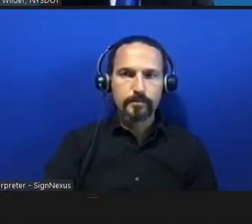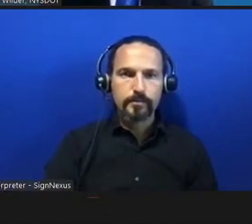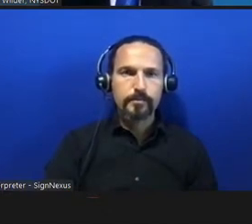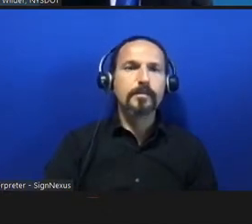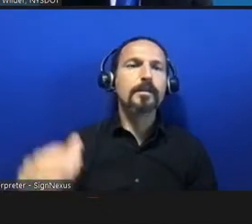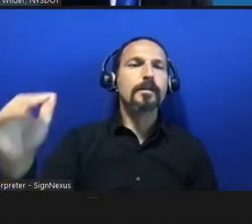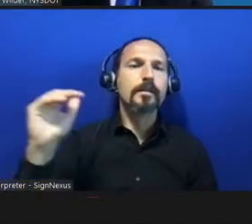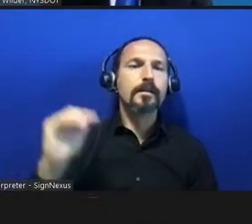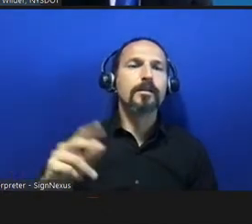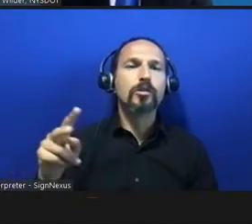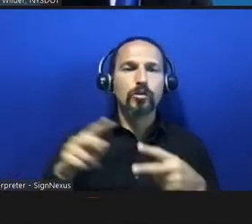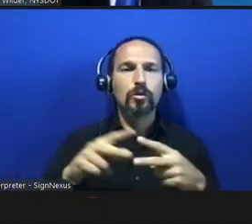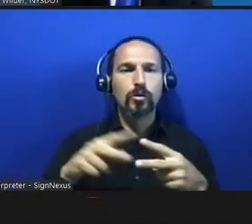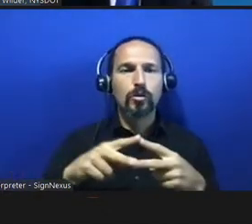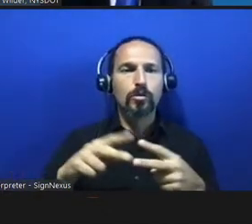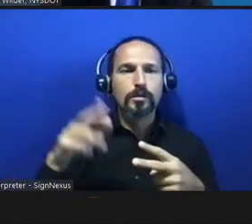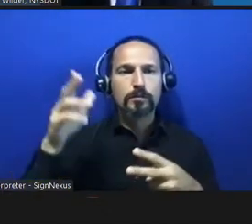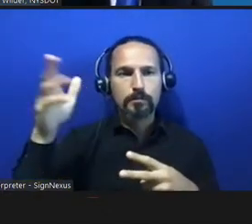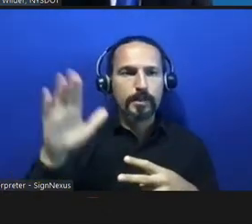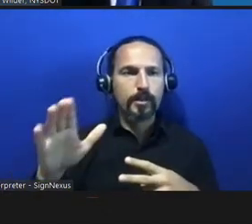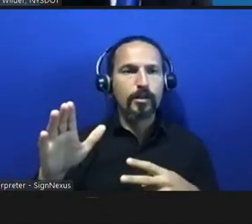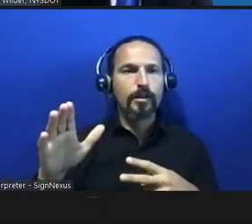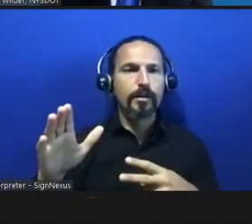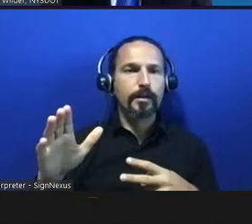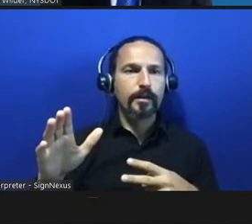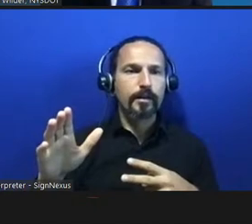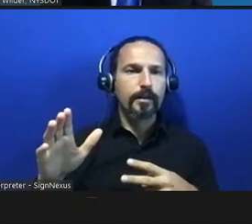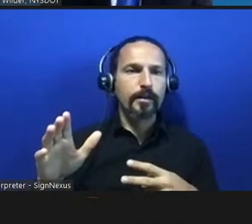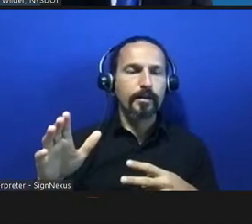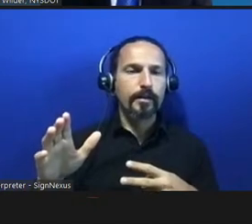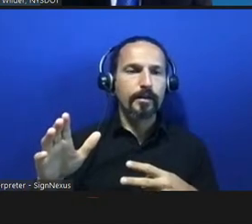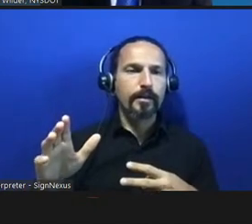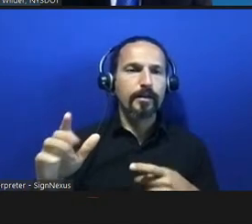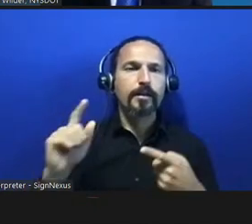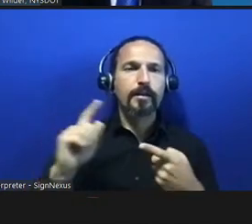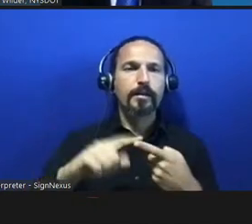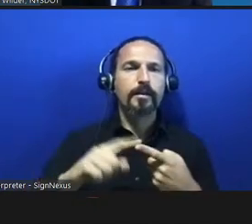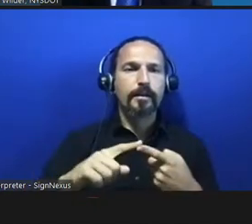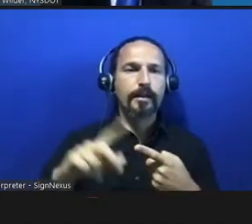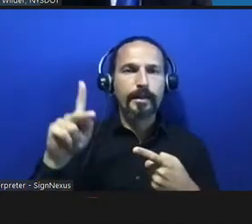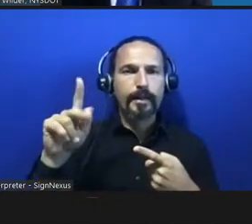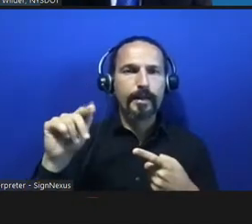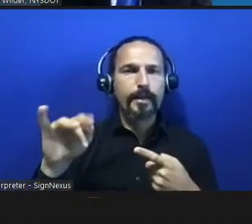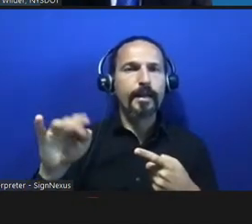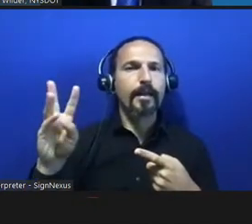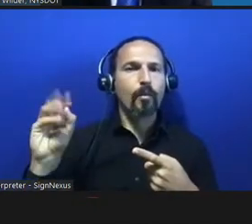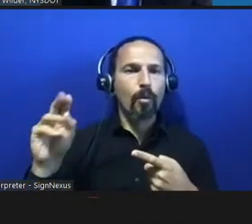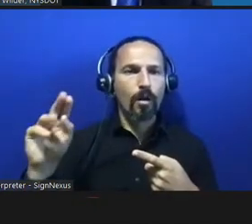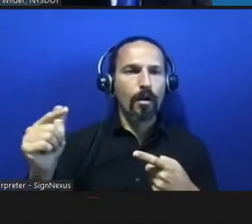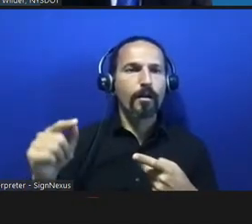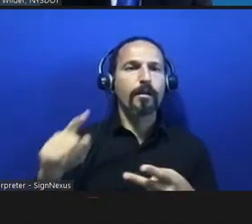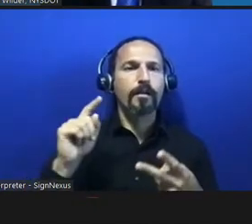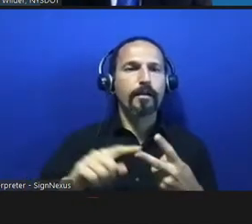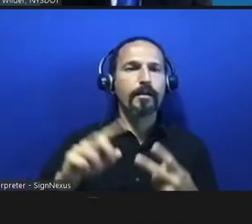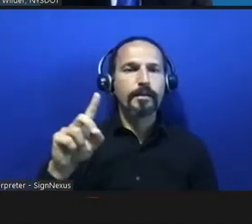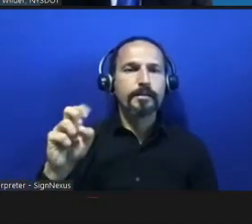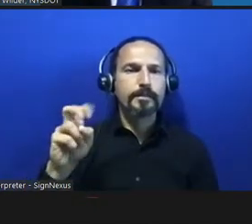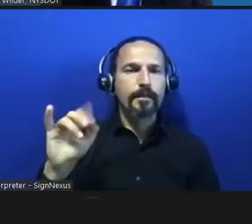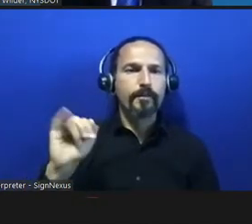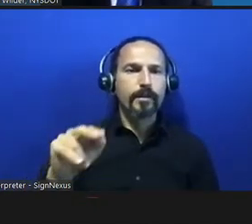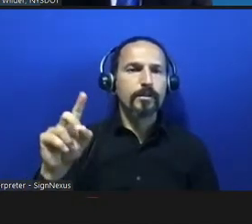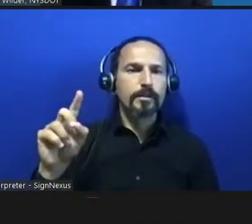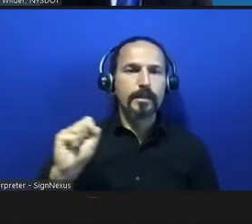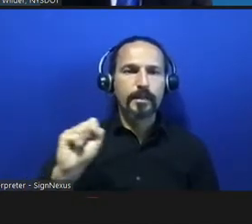the next two speakers are excuse me the next speaker is Katie Wong followed by Devin